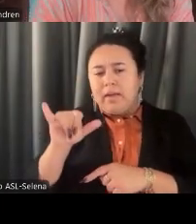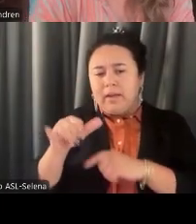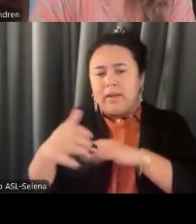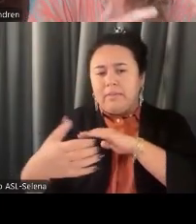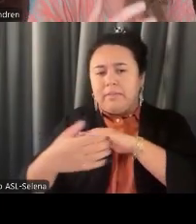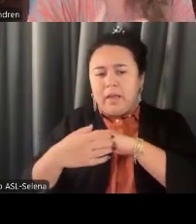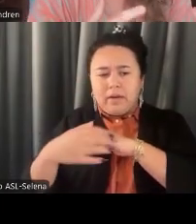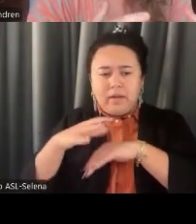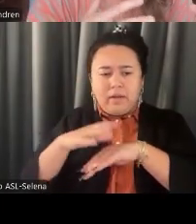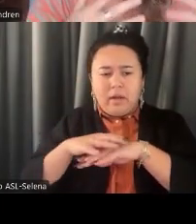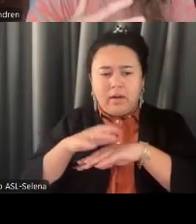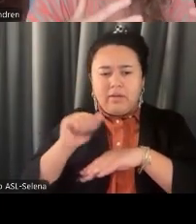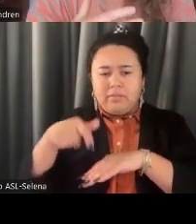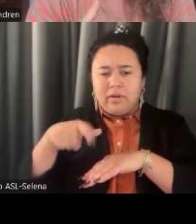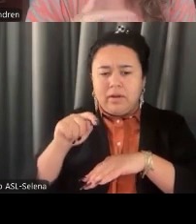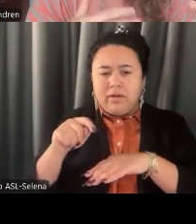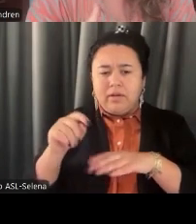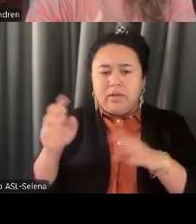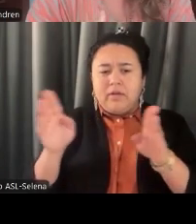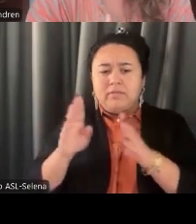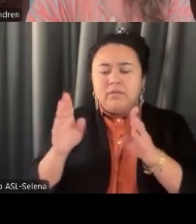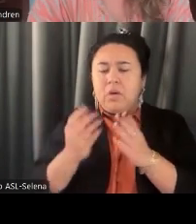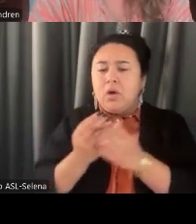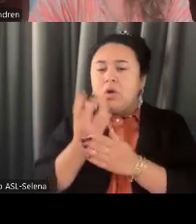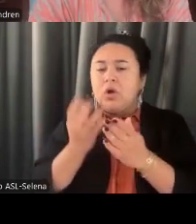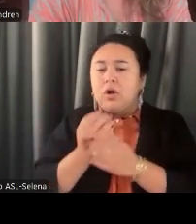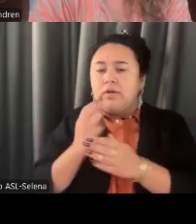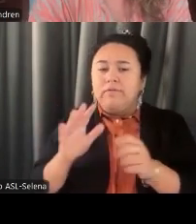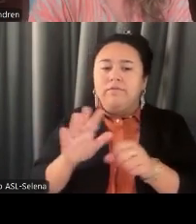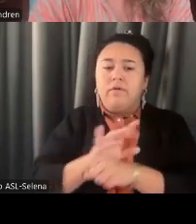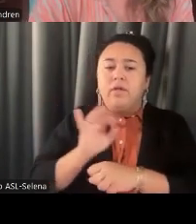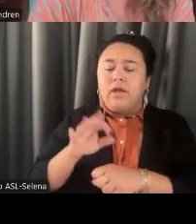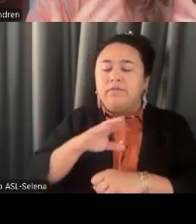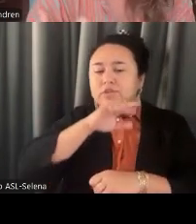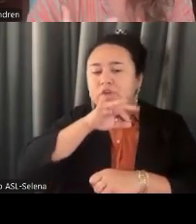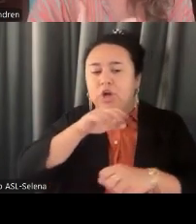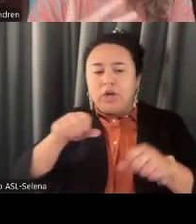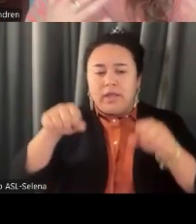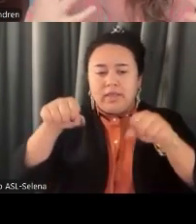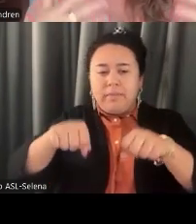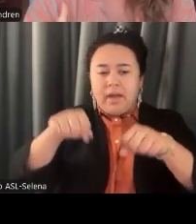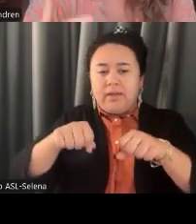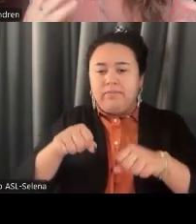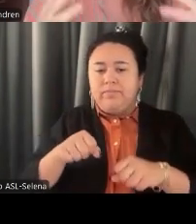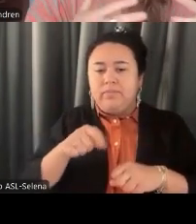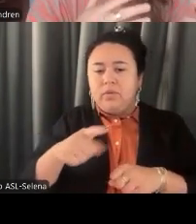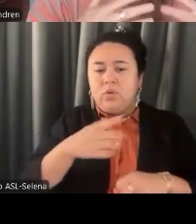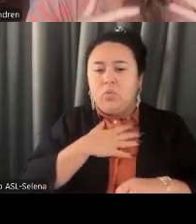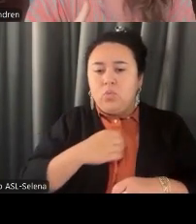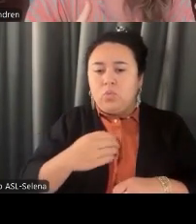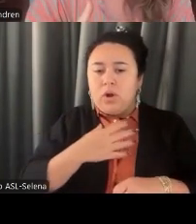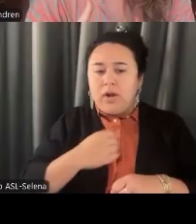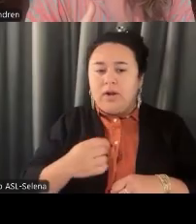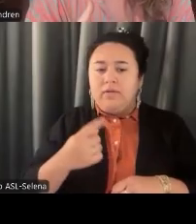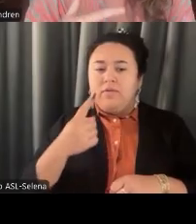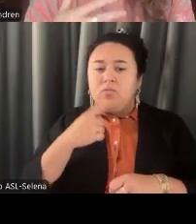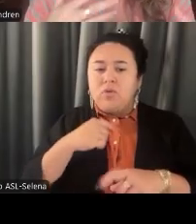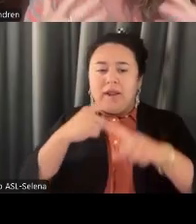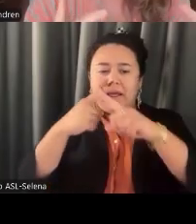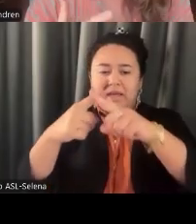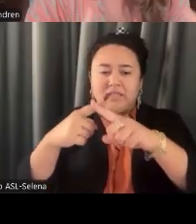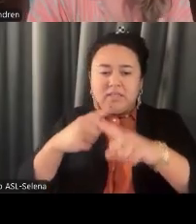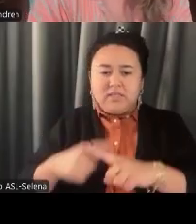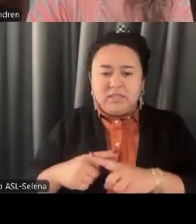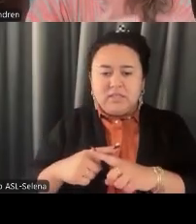building. And they house little pollinator gardens because they're full of dirt. And the thing about this is that they're white and they've got this red X on them.